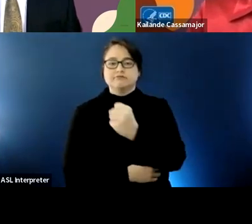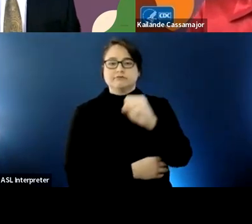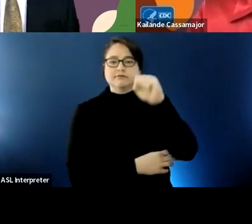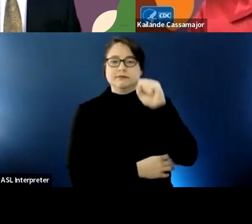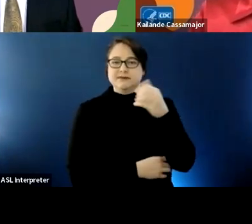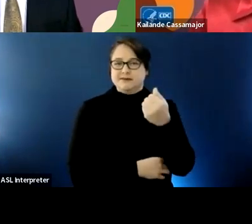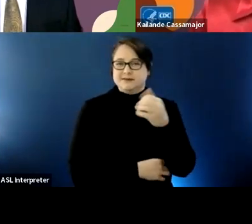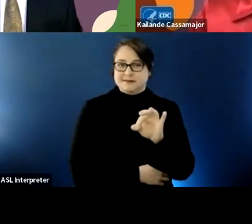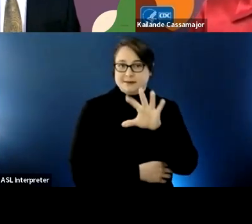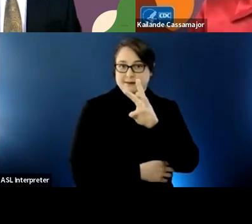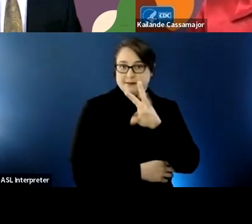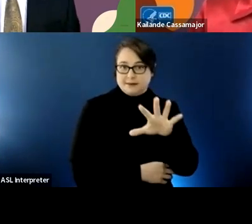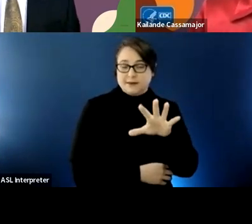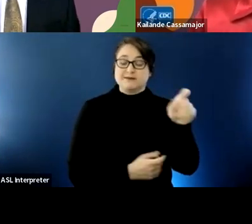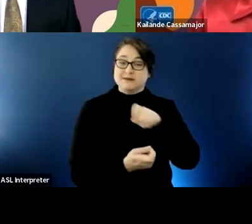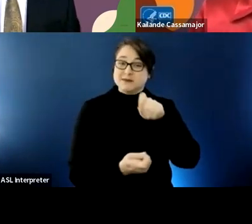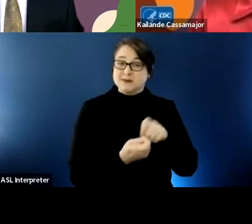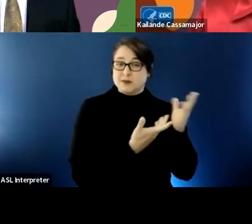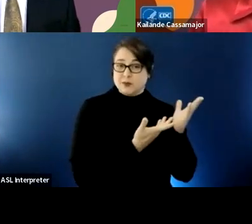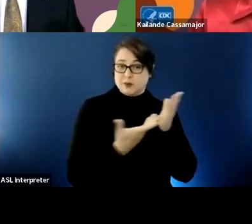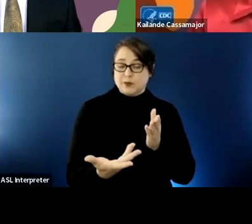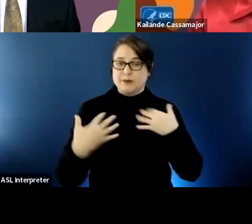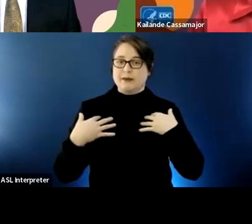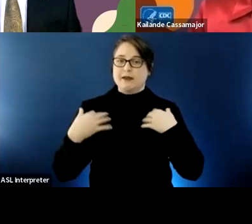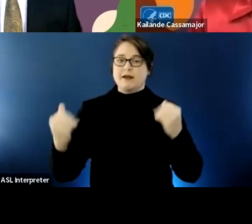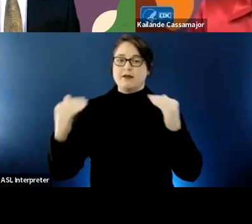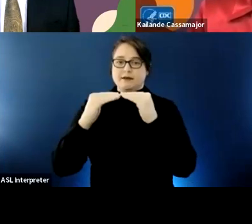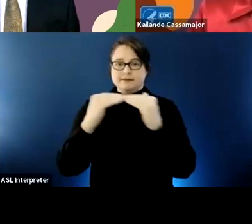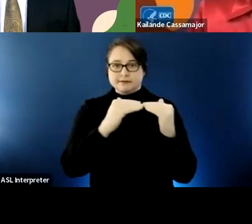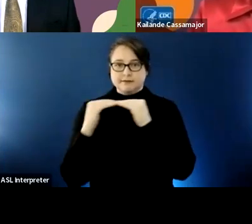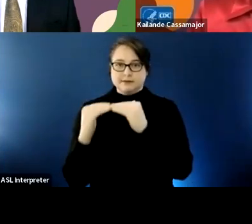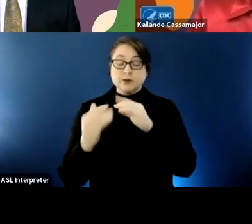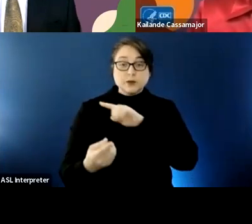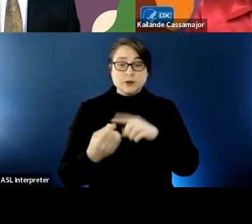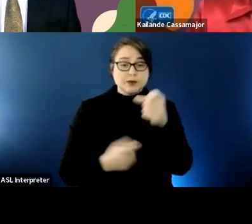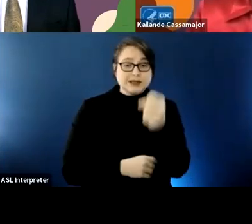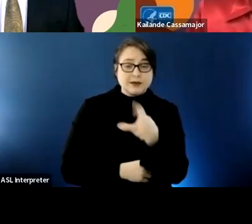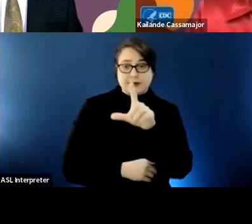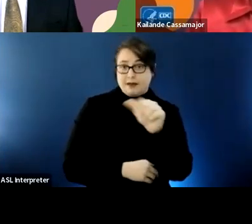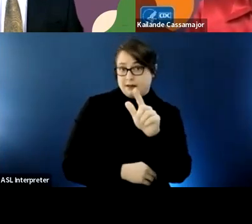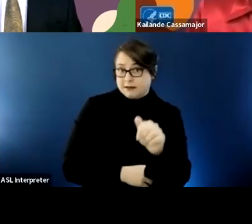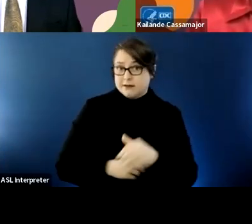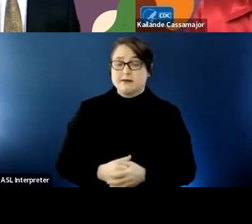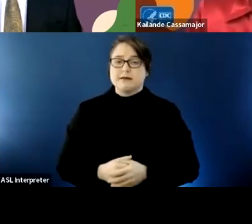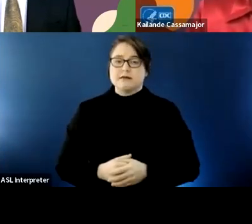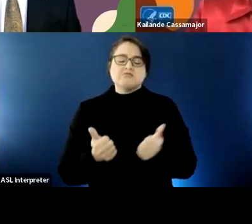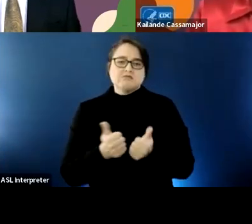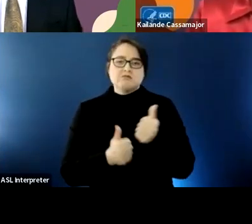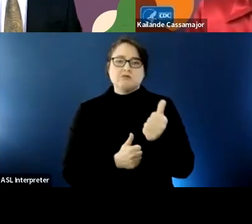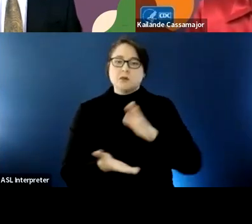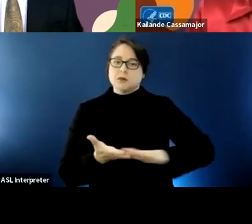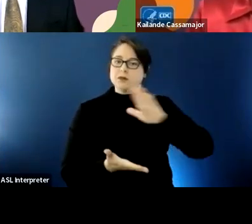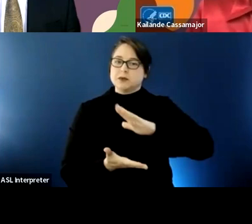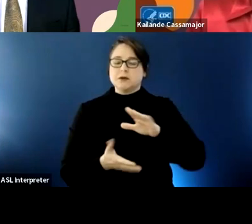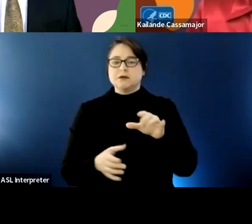bring health equity to South Los Angeles. And most of our institutions share the same sort of